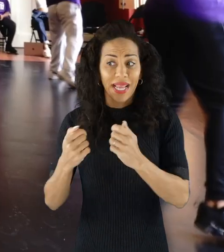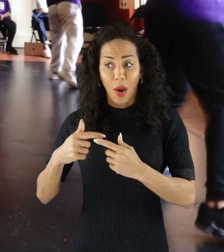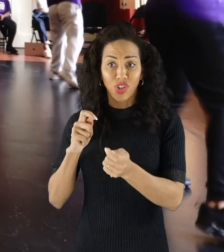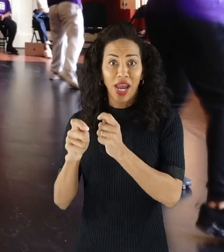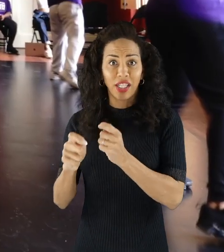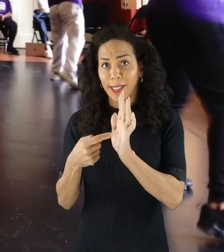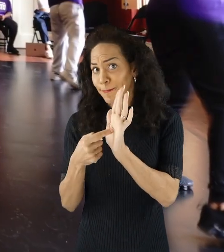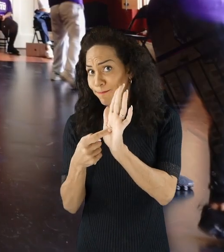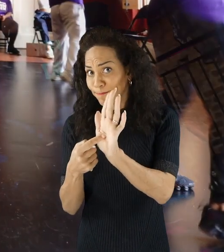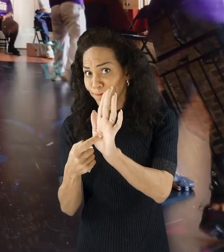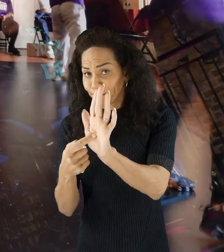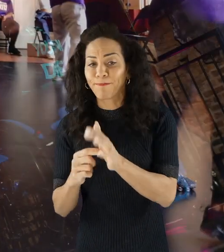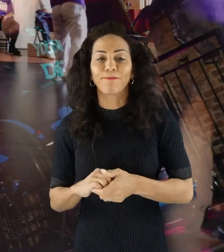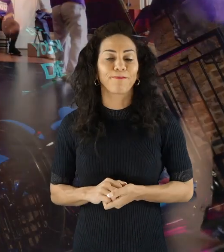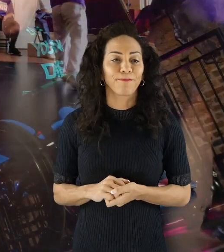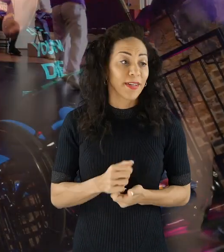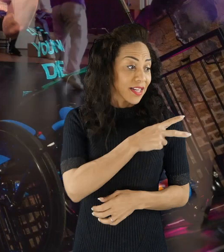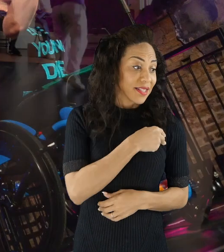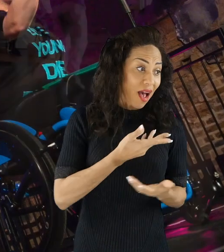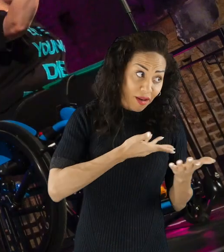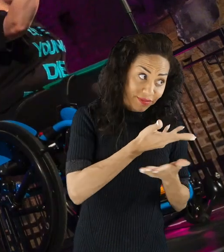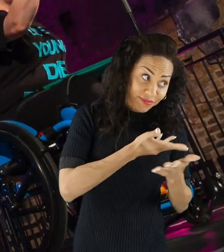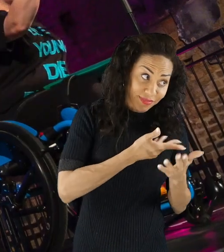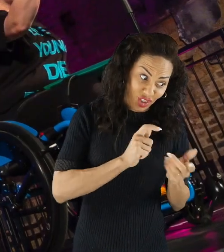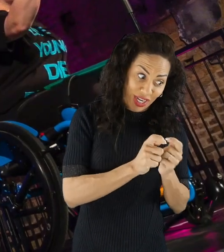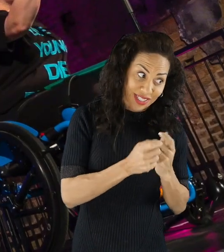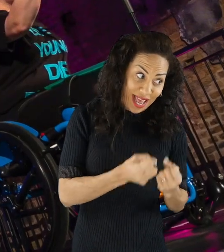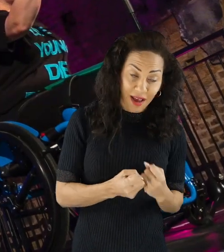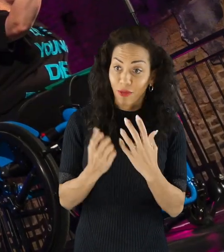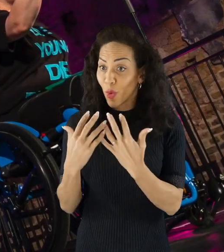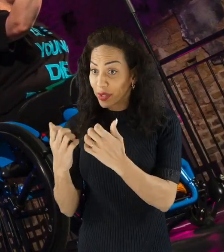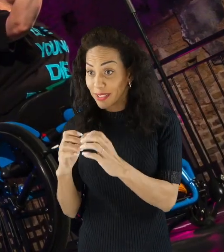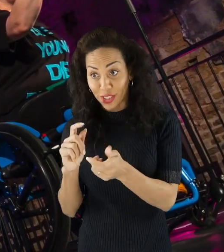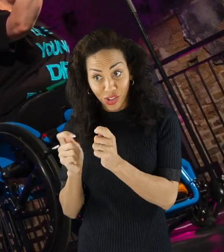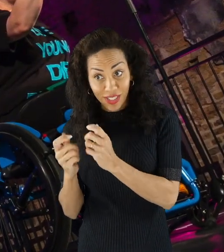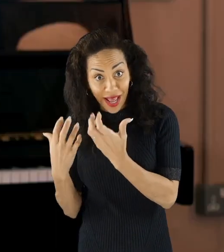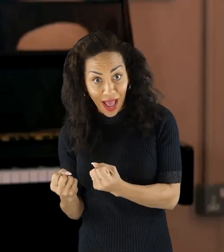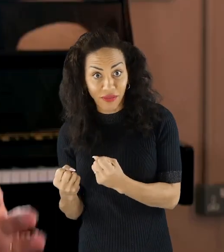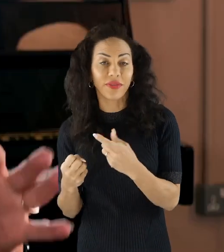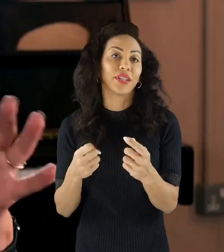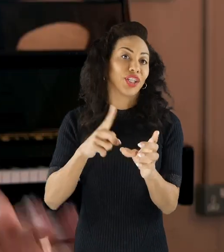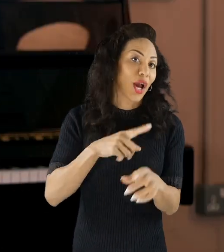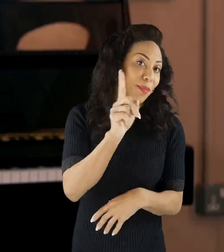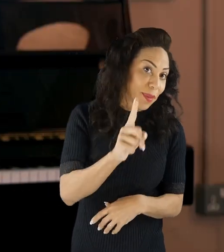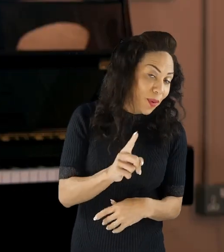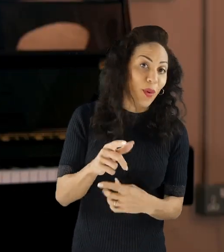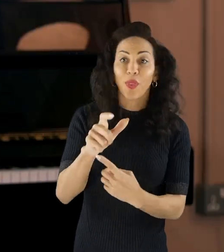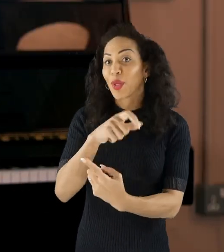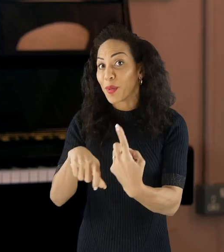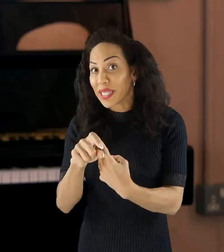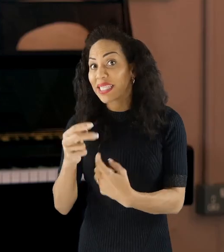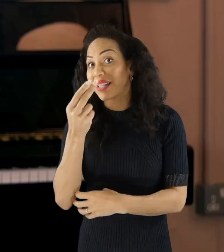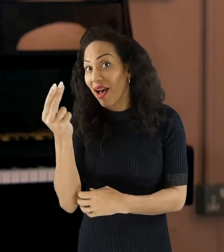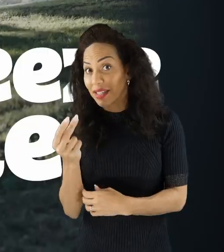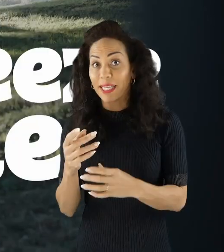to make. So we talk about it with our staff, we talk about it with our audiences, the young people, the artists and the communities that